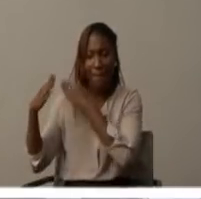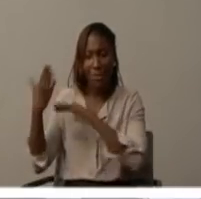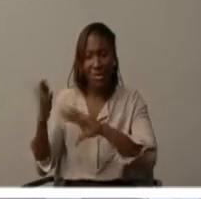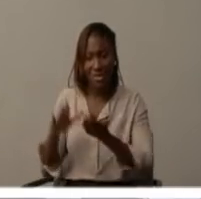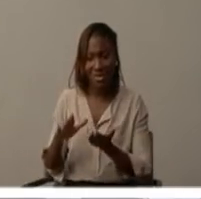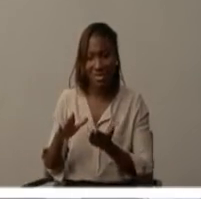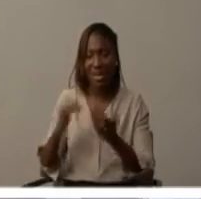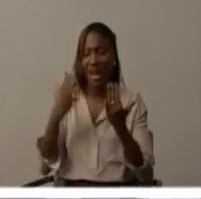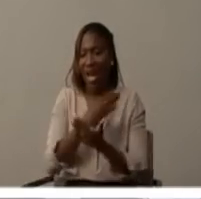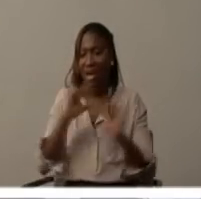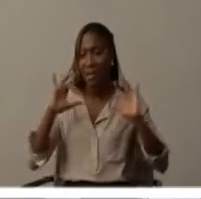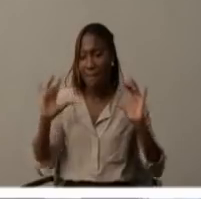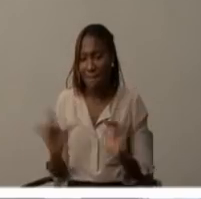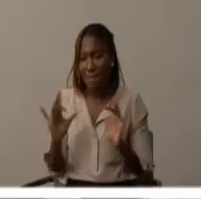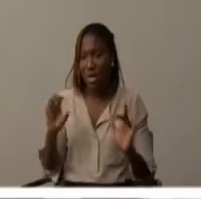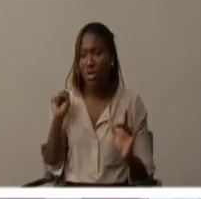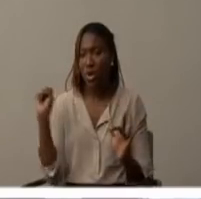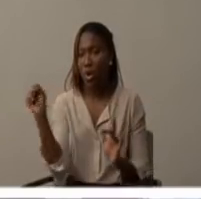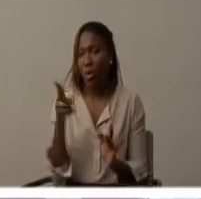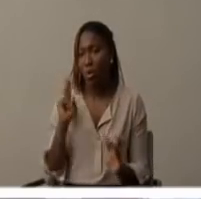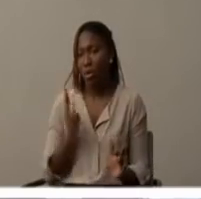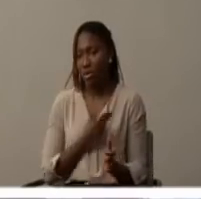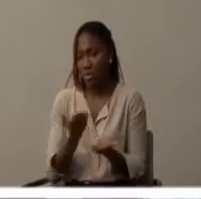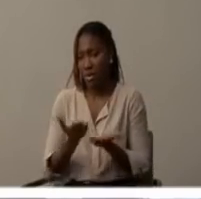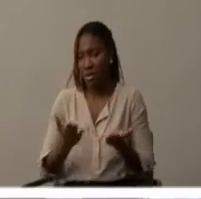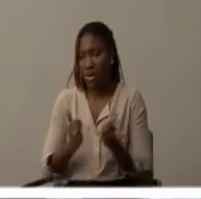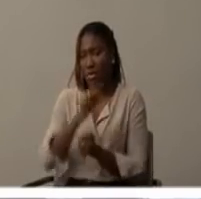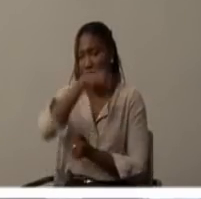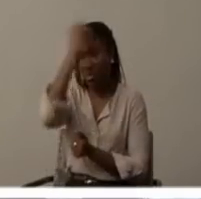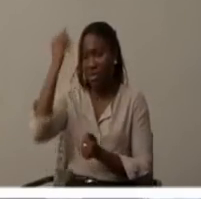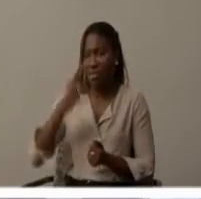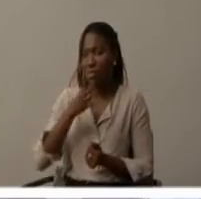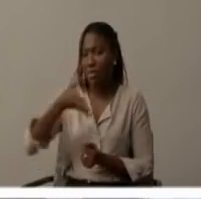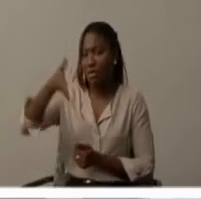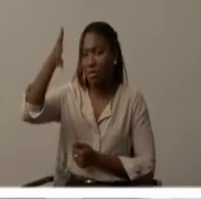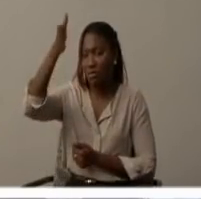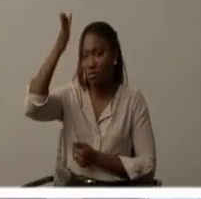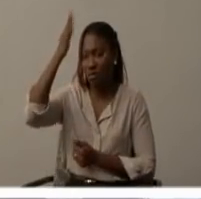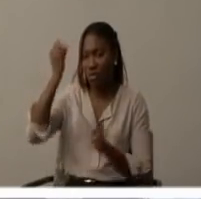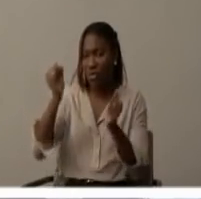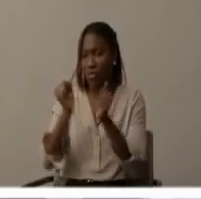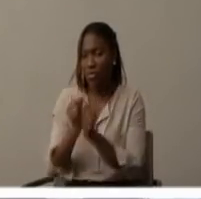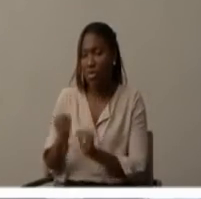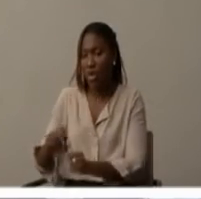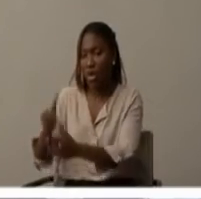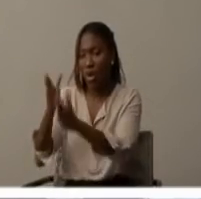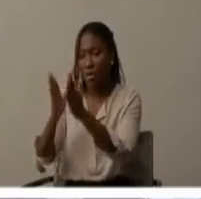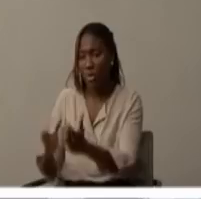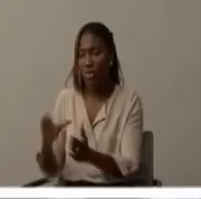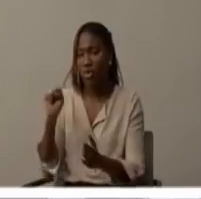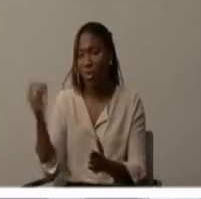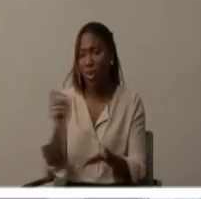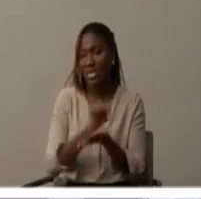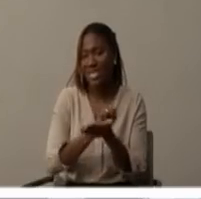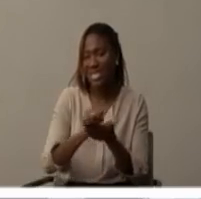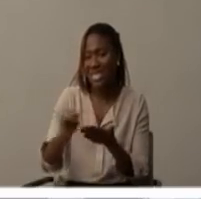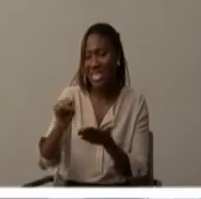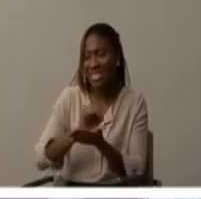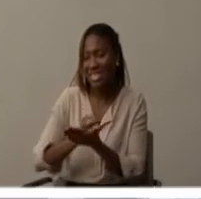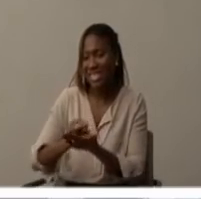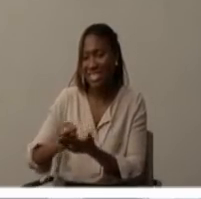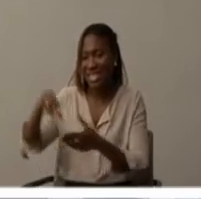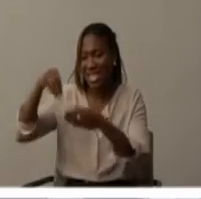on us all, we pray, that with the blessed Virgin Mary, Mother of God, with the blessed apostles and all the saints who please you throughout